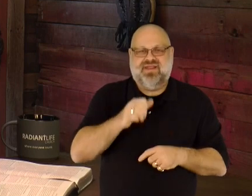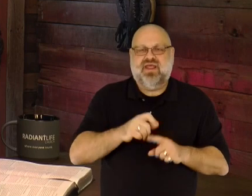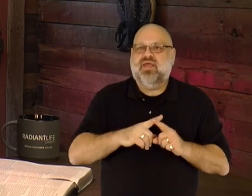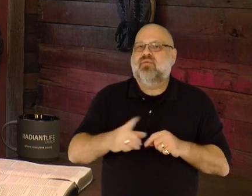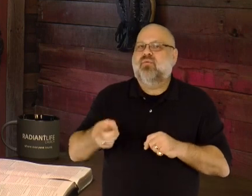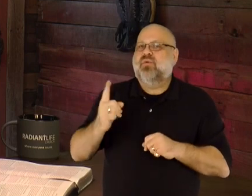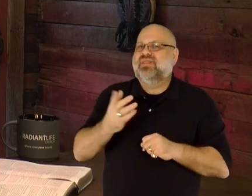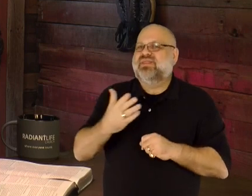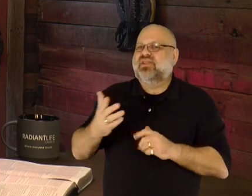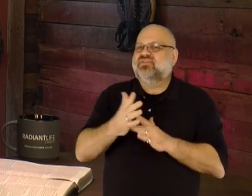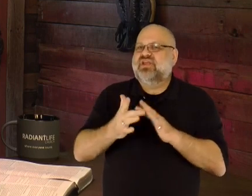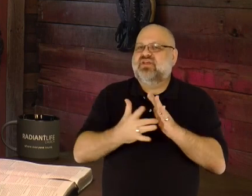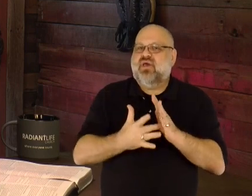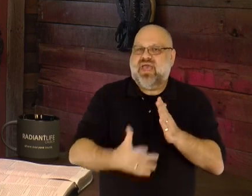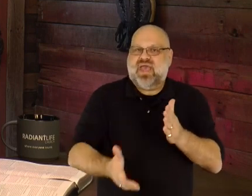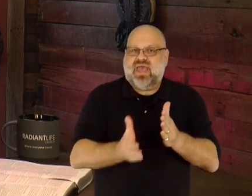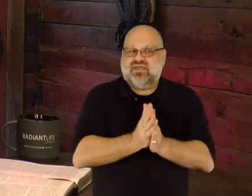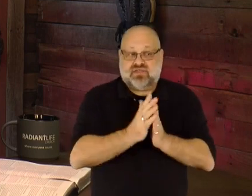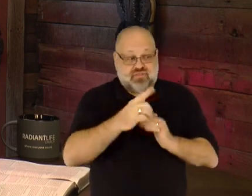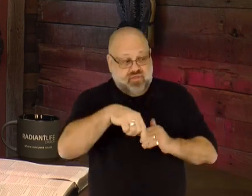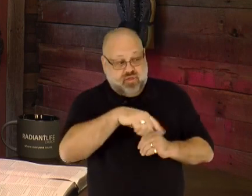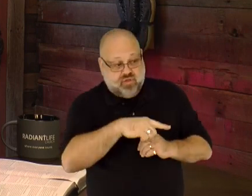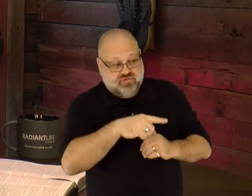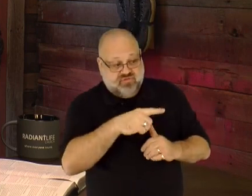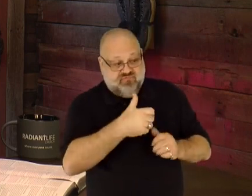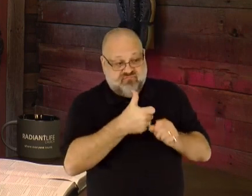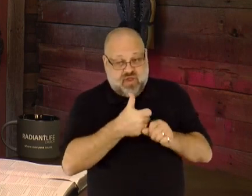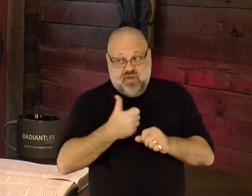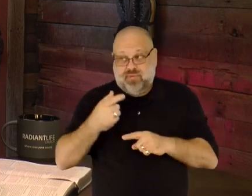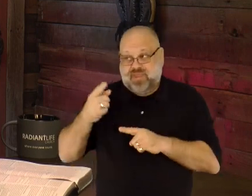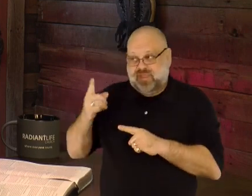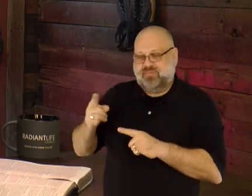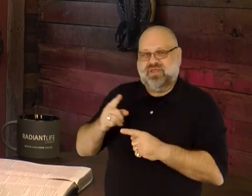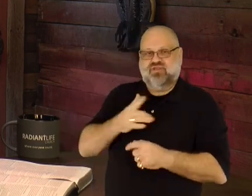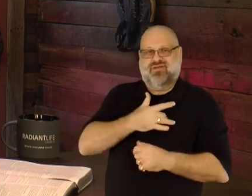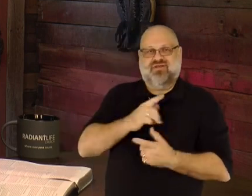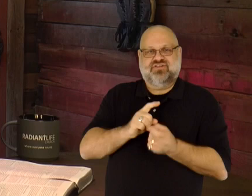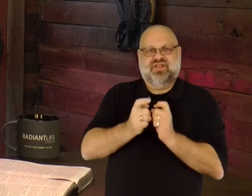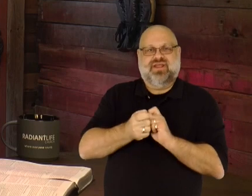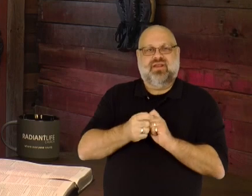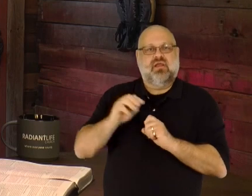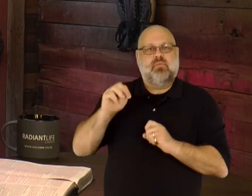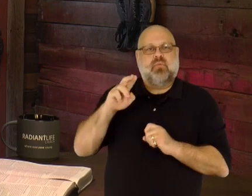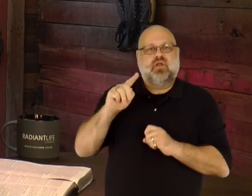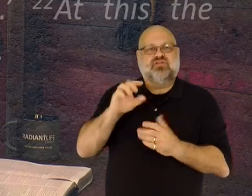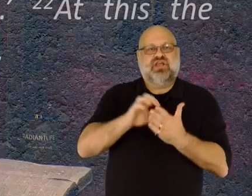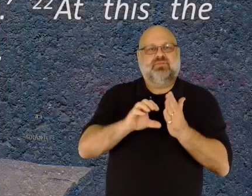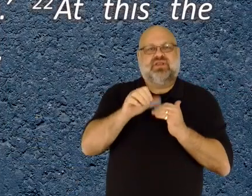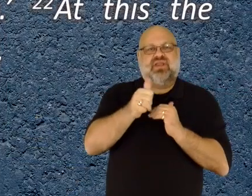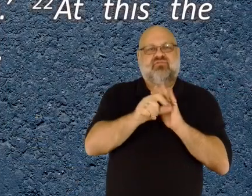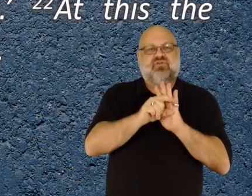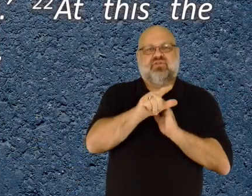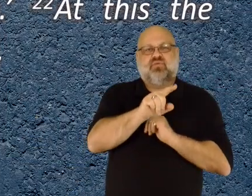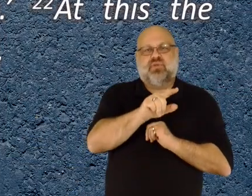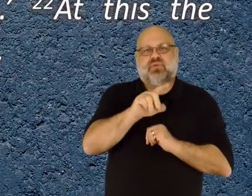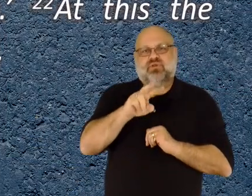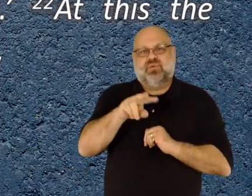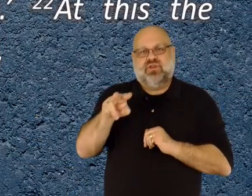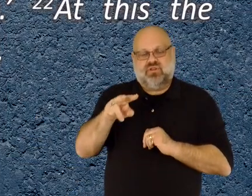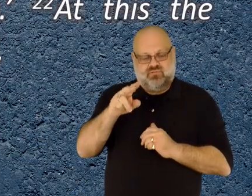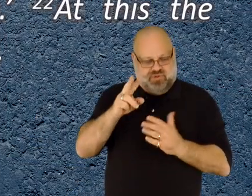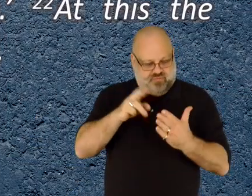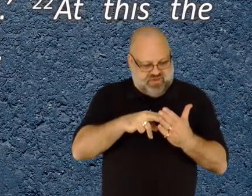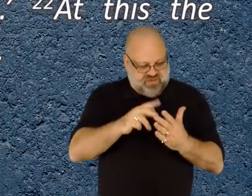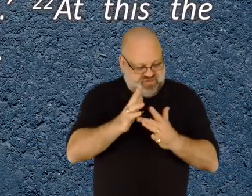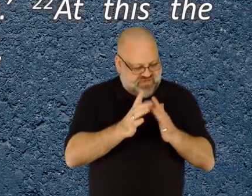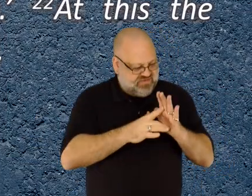of those who follow him is a change of heart. In Mark 10:21 and 22, we read, "Jesus looked at him